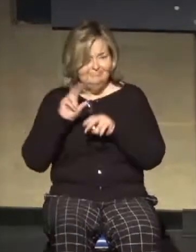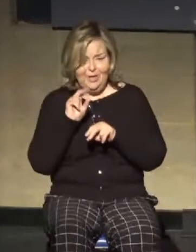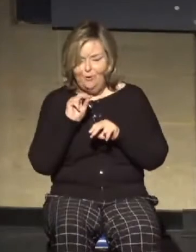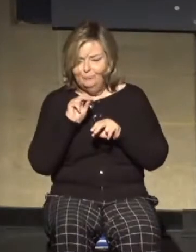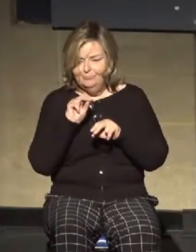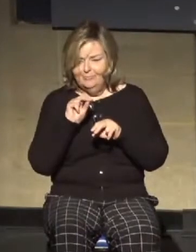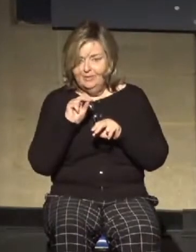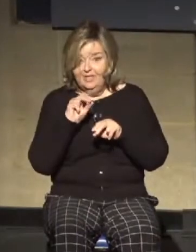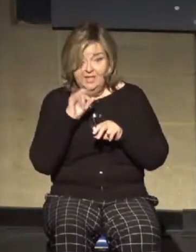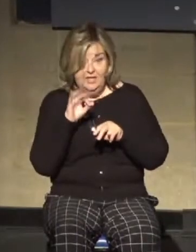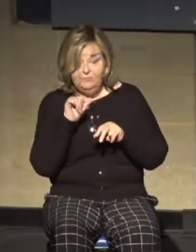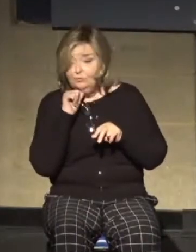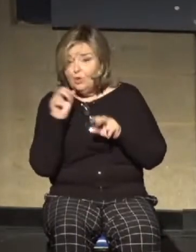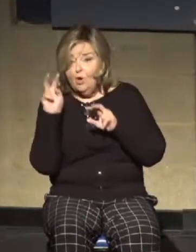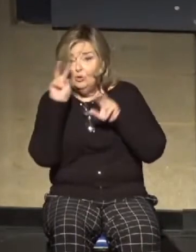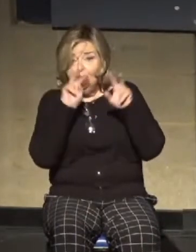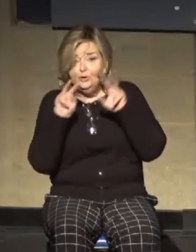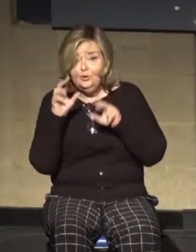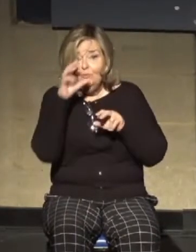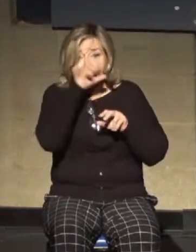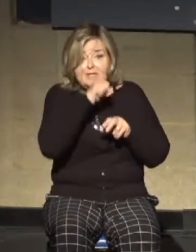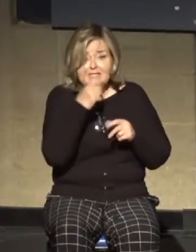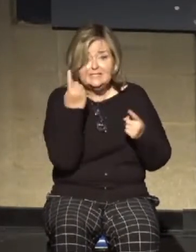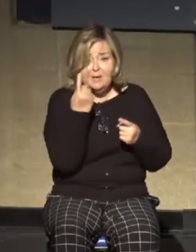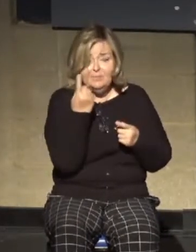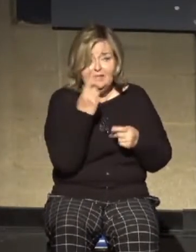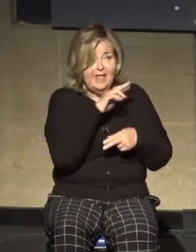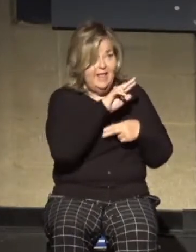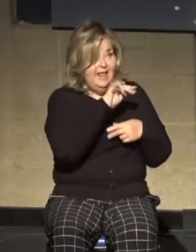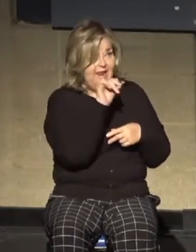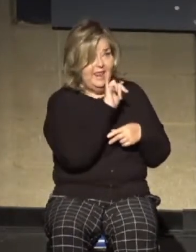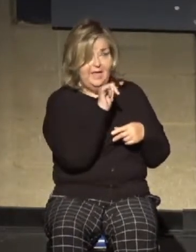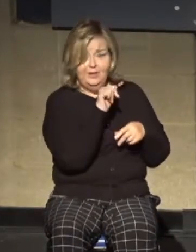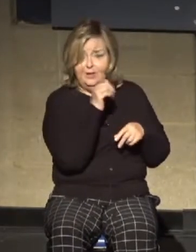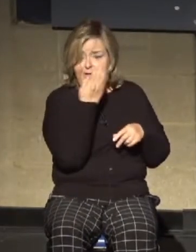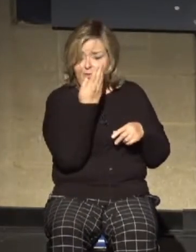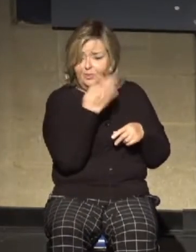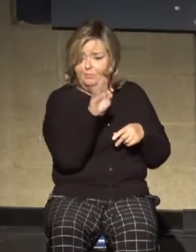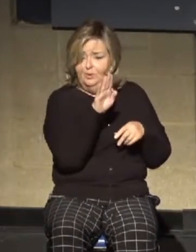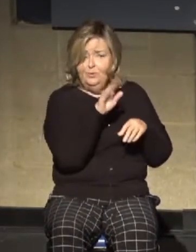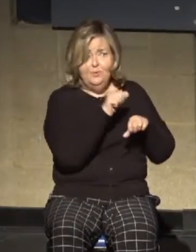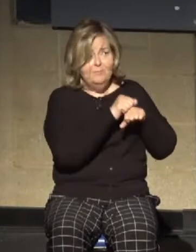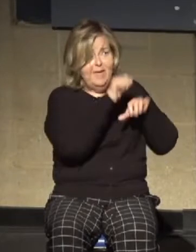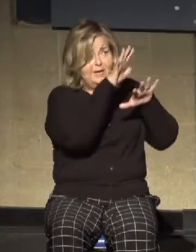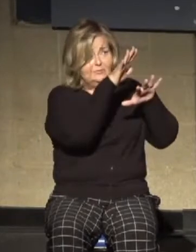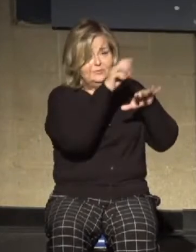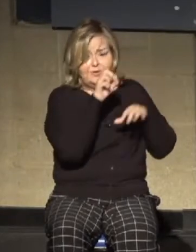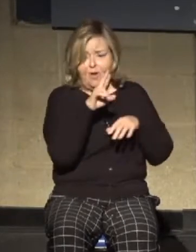look, you miss things. You miss things like the beauty of the Blue Ridge Mountains or the North Carolina coastline.